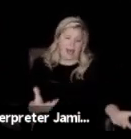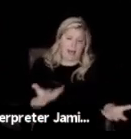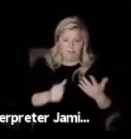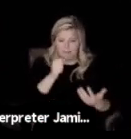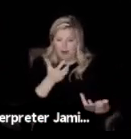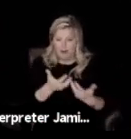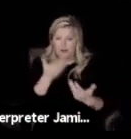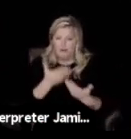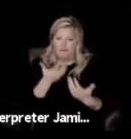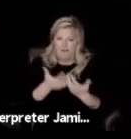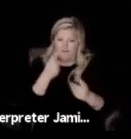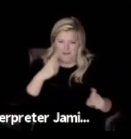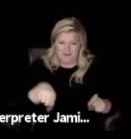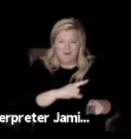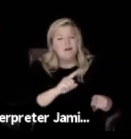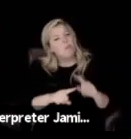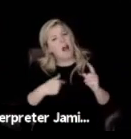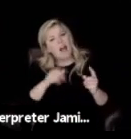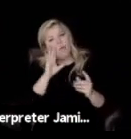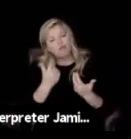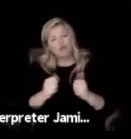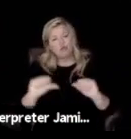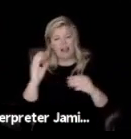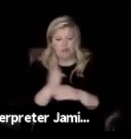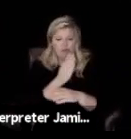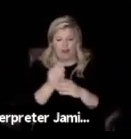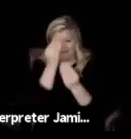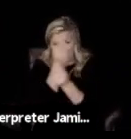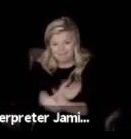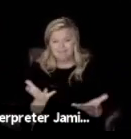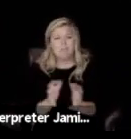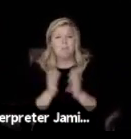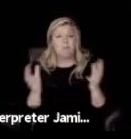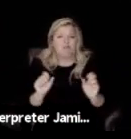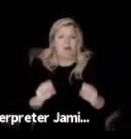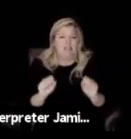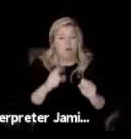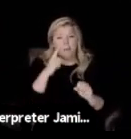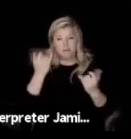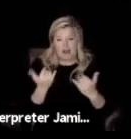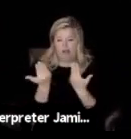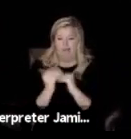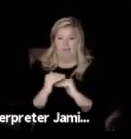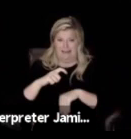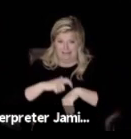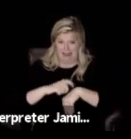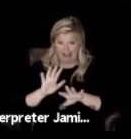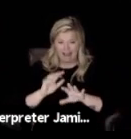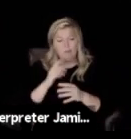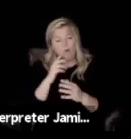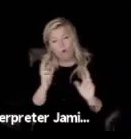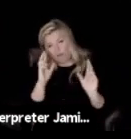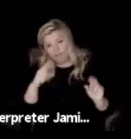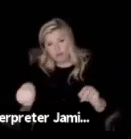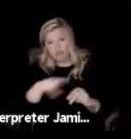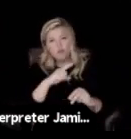going to find that I'm going to try to share with you as much as I can in the period of time that we have to help you to begin